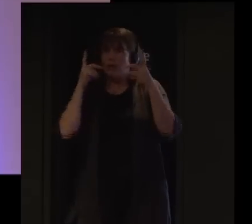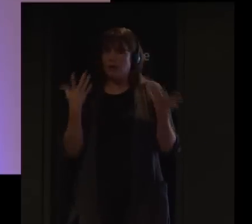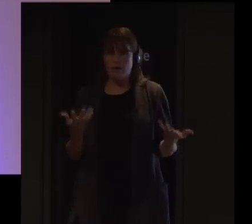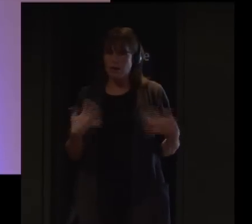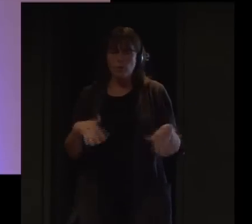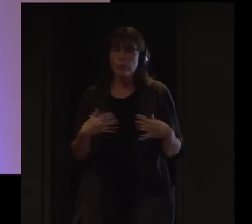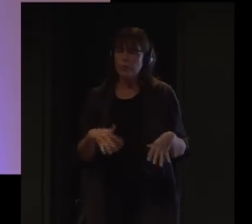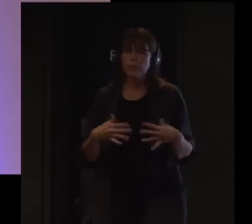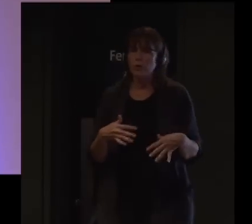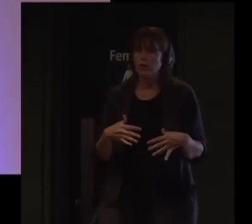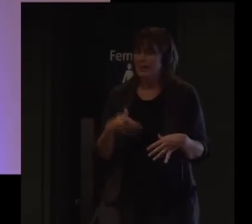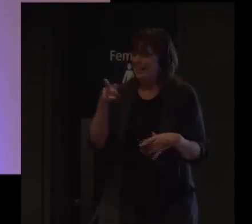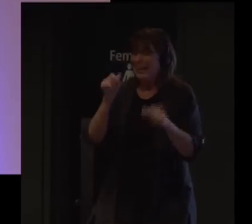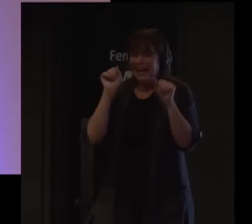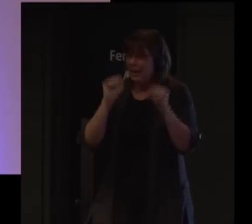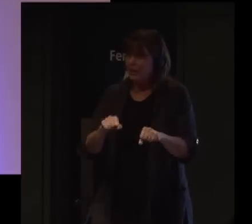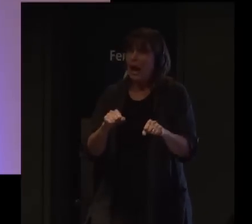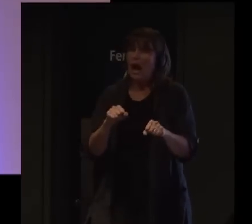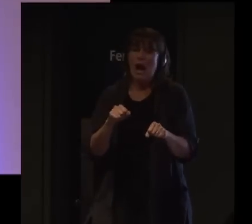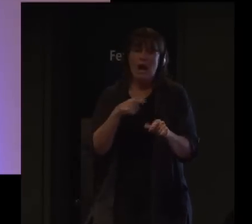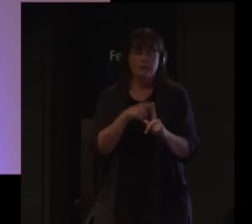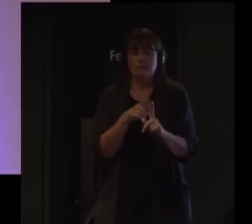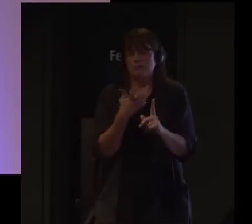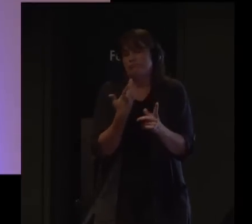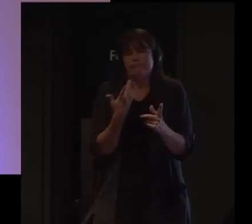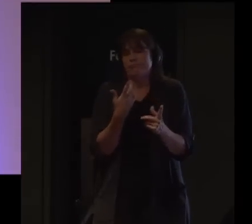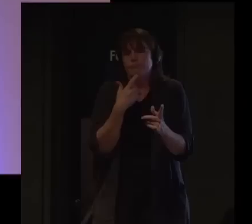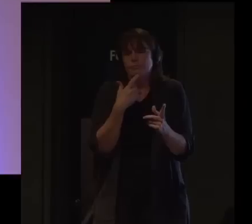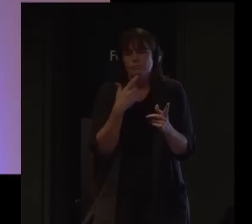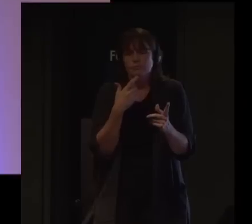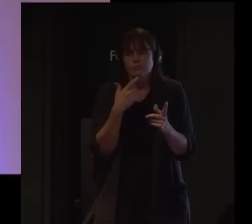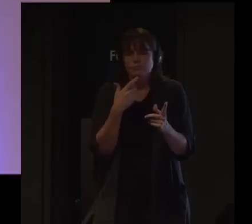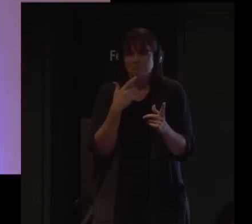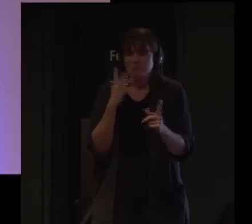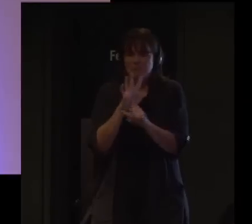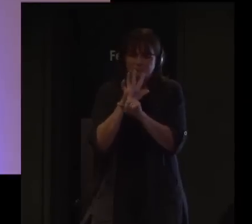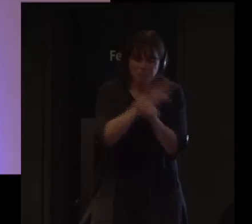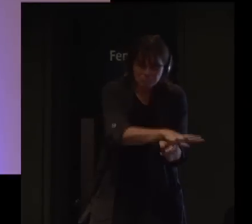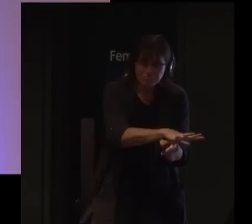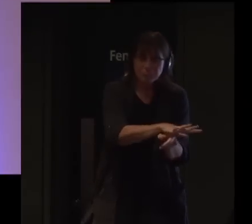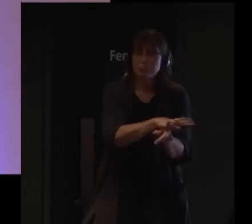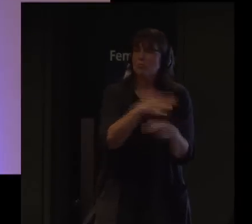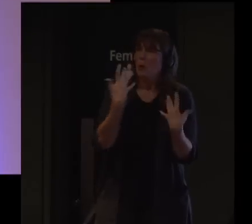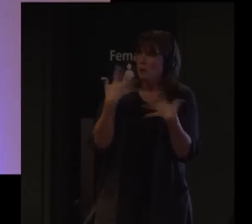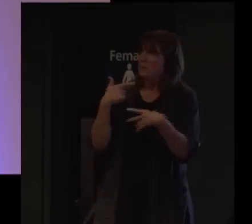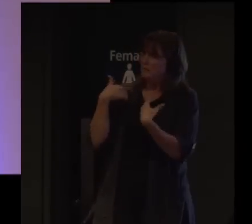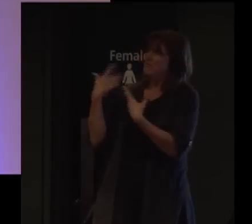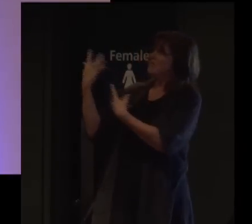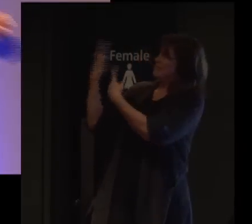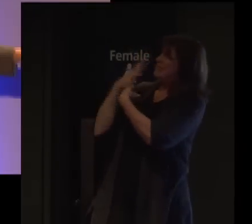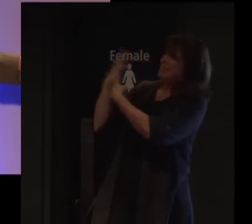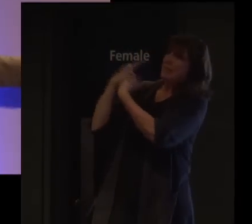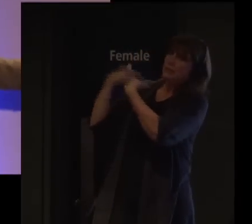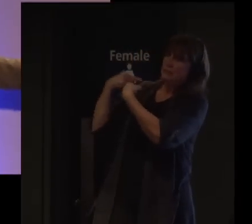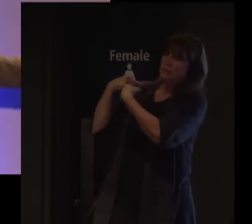when you can be the target of a discrimination or suffer from a discrimination, you